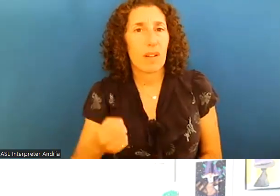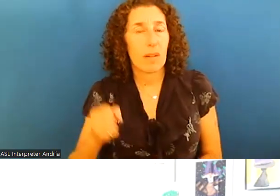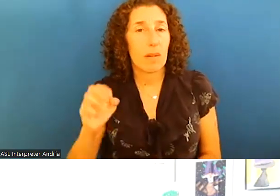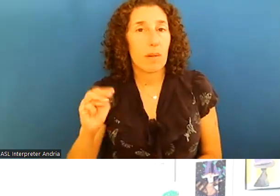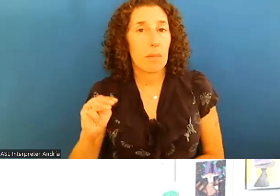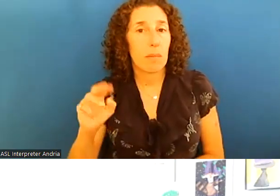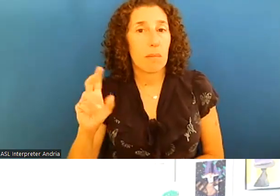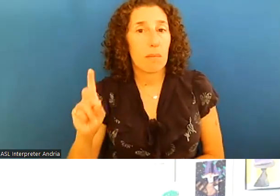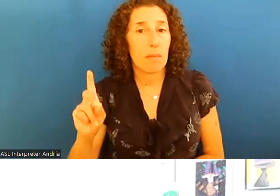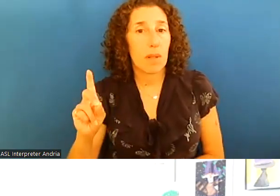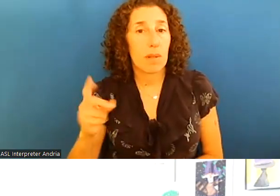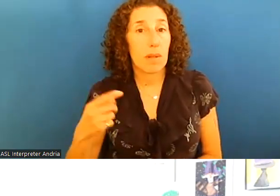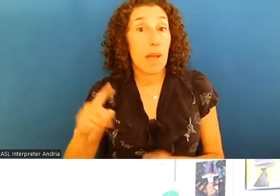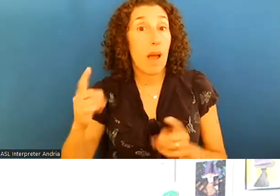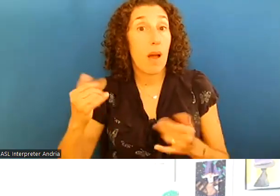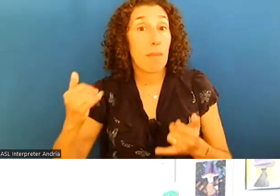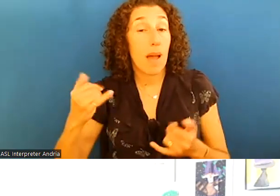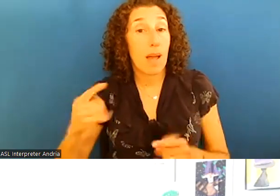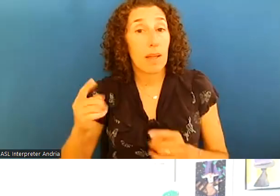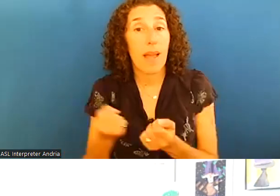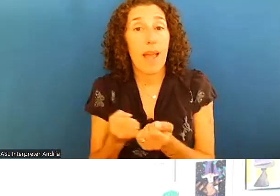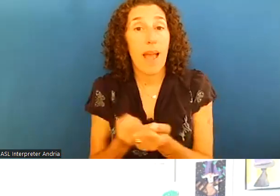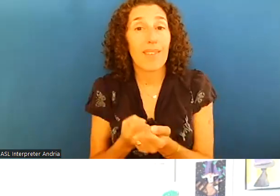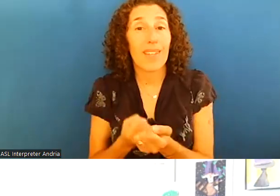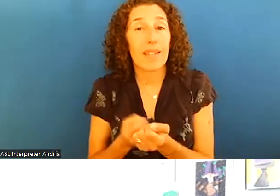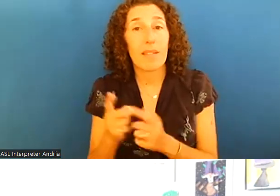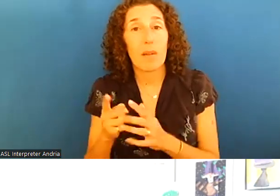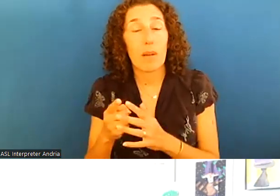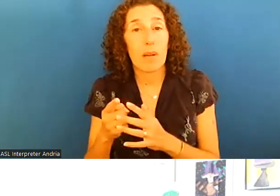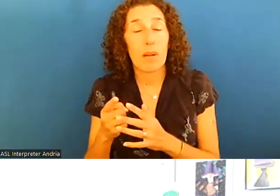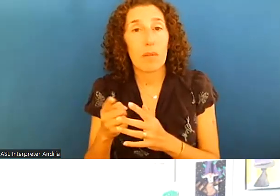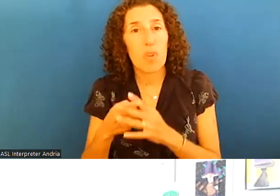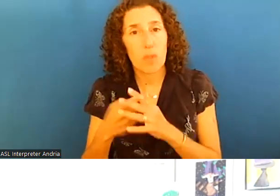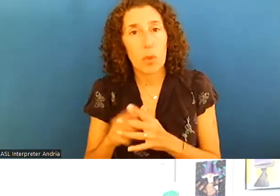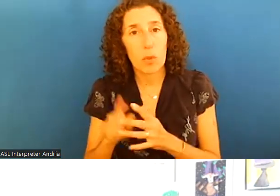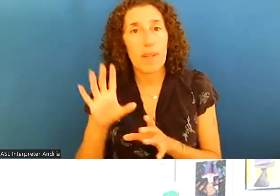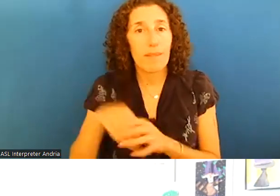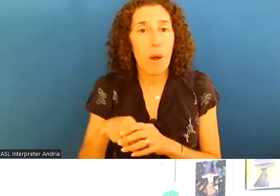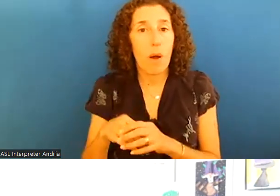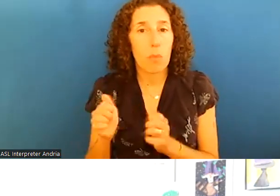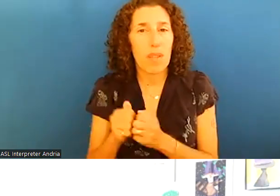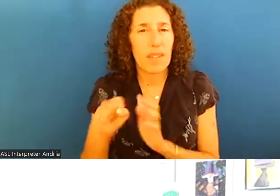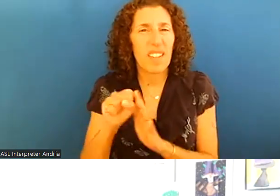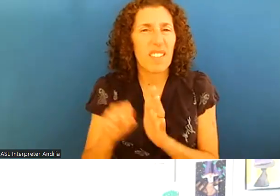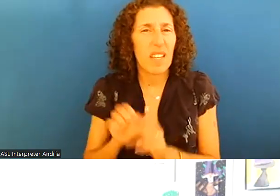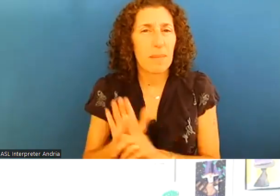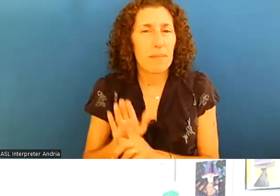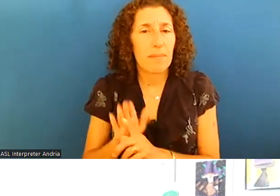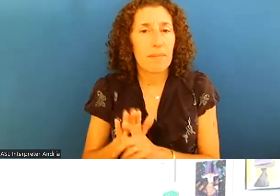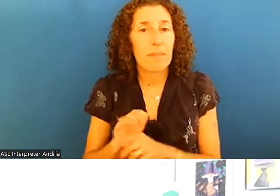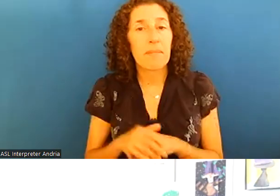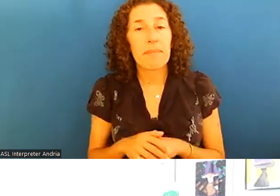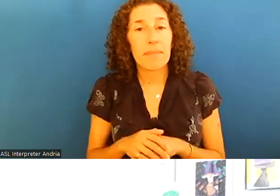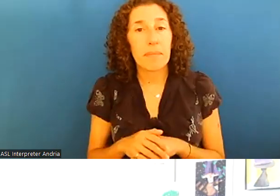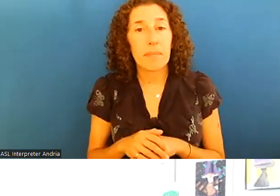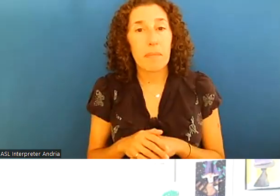office, so we can pass the baton to them. Usually, because we've built such a close relationship with the survivor, they prefer to